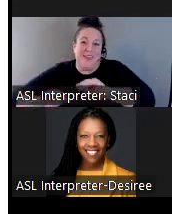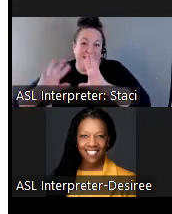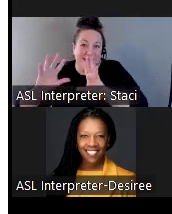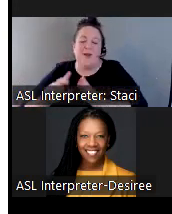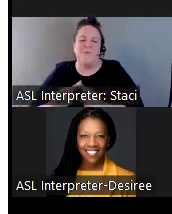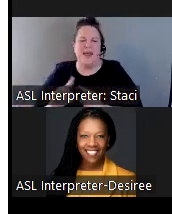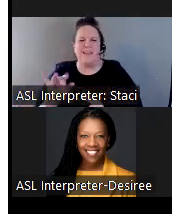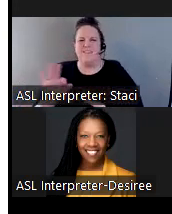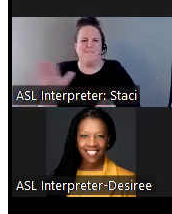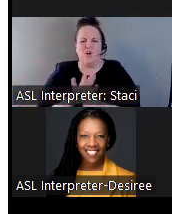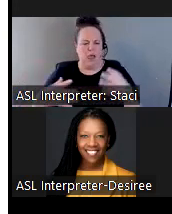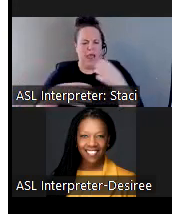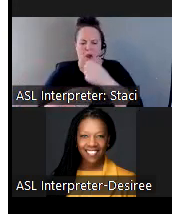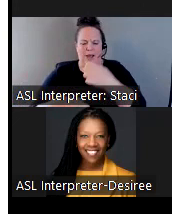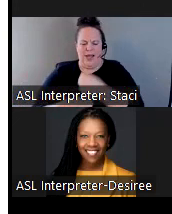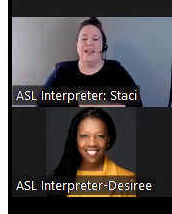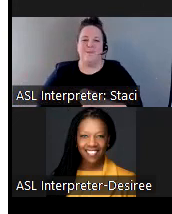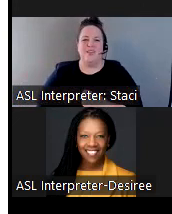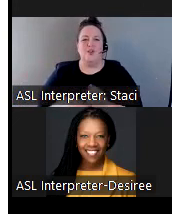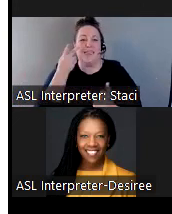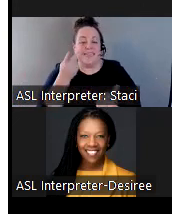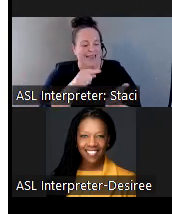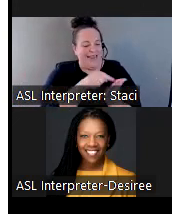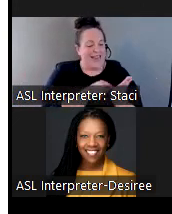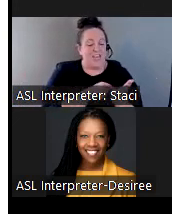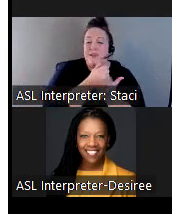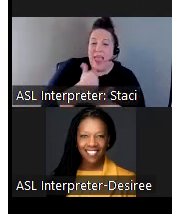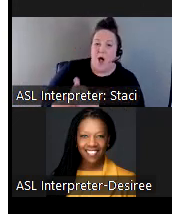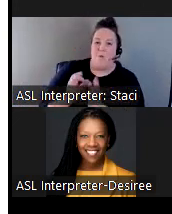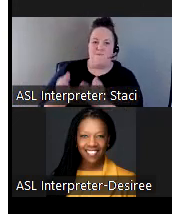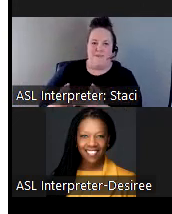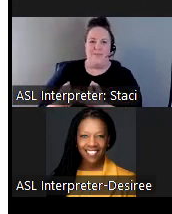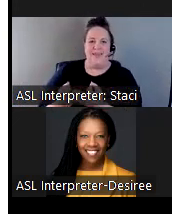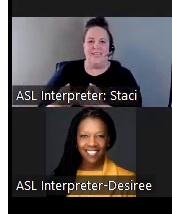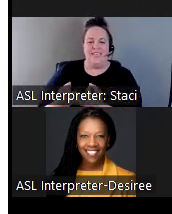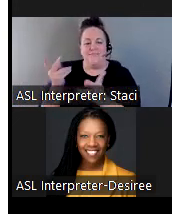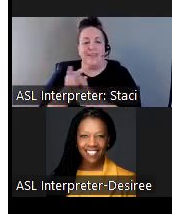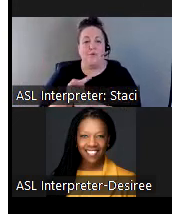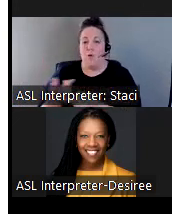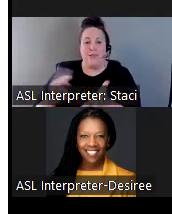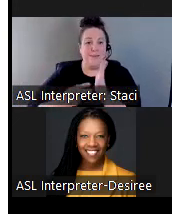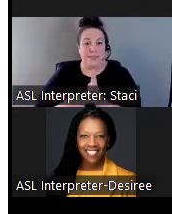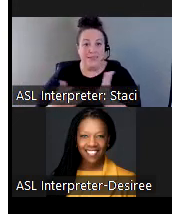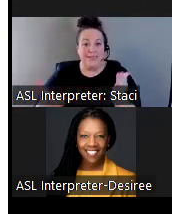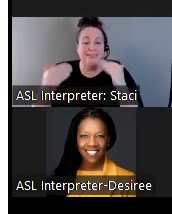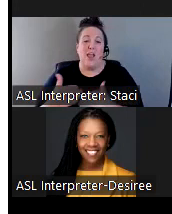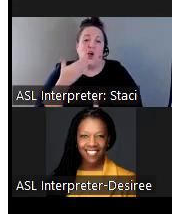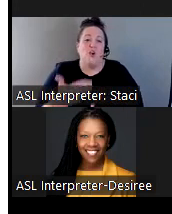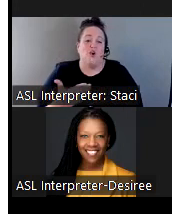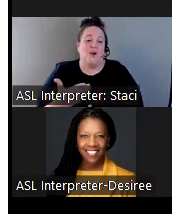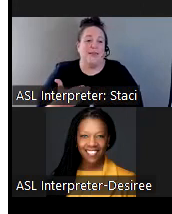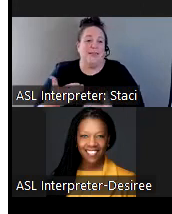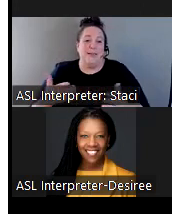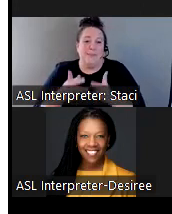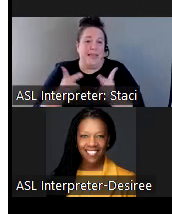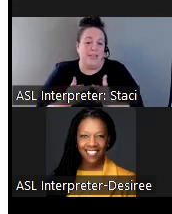of acronyms, you'll understand what's being said, and you can help your families navigate that information. A really good, succinct place to